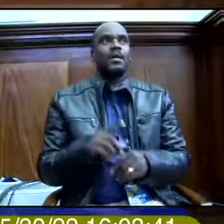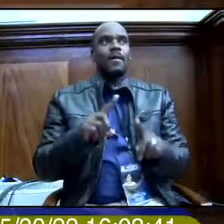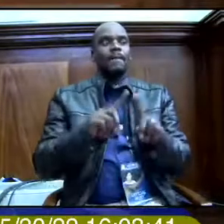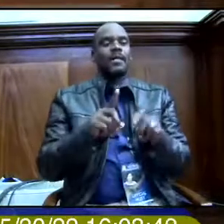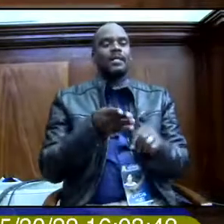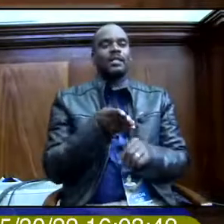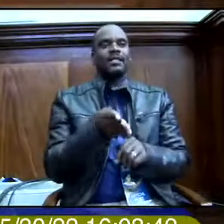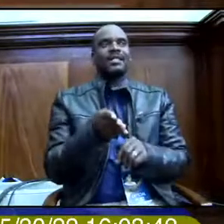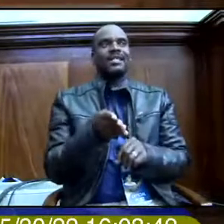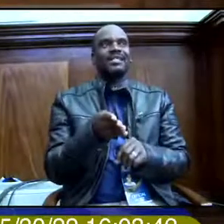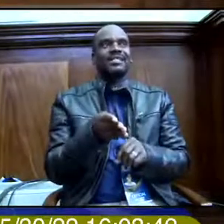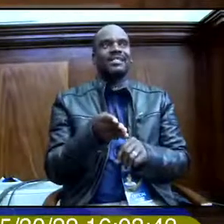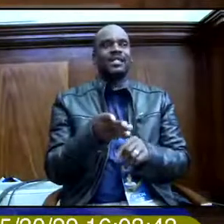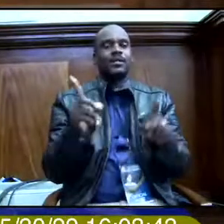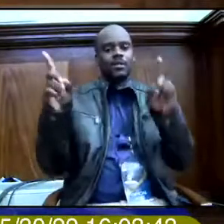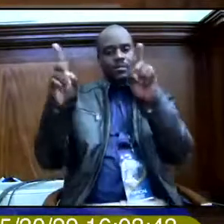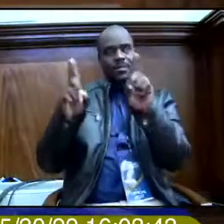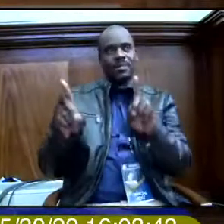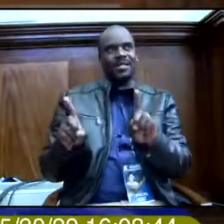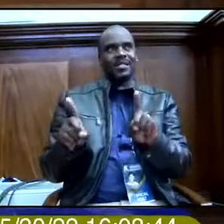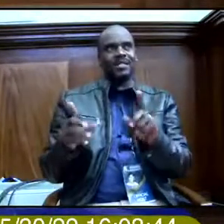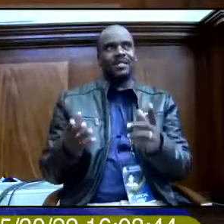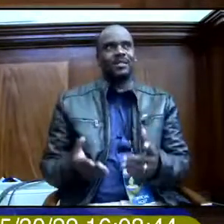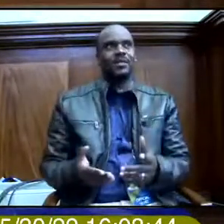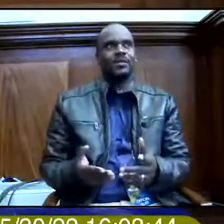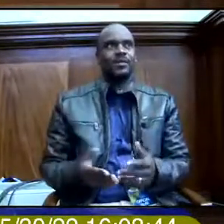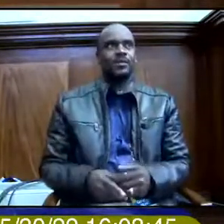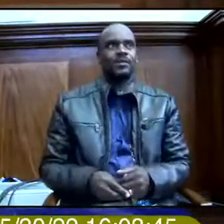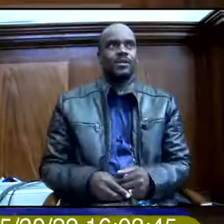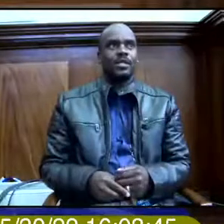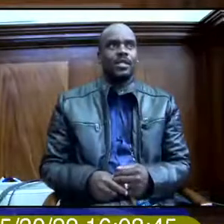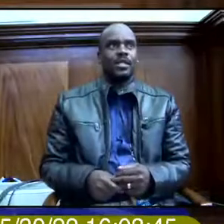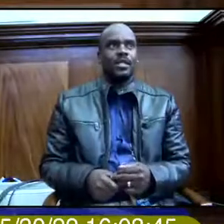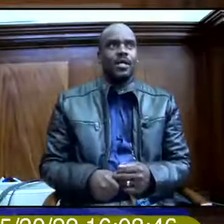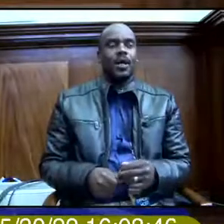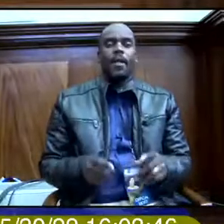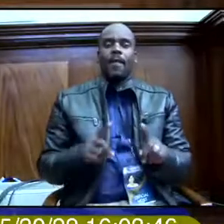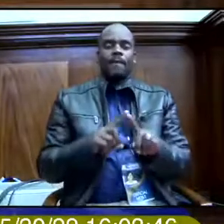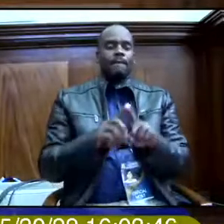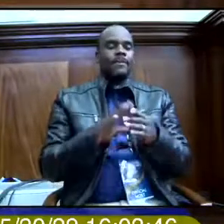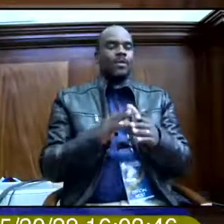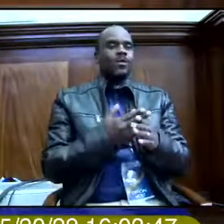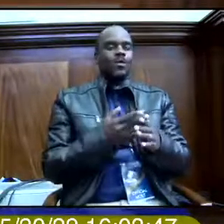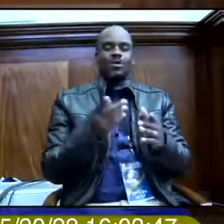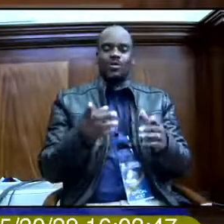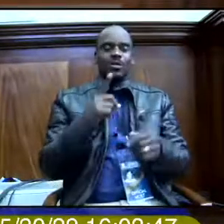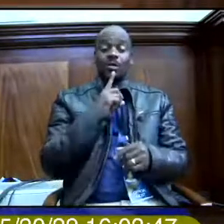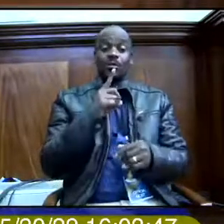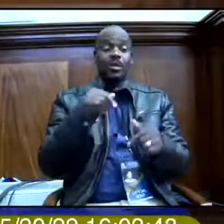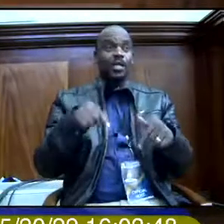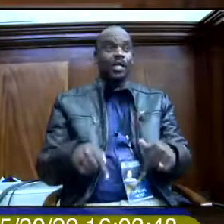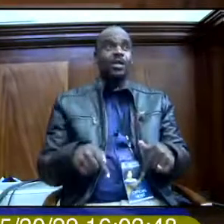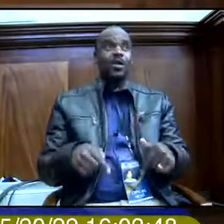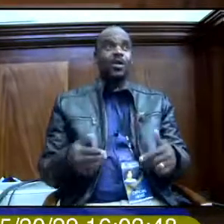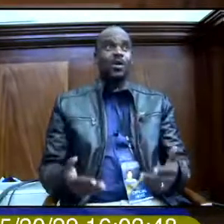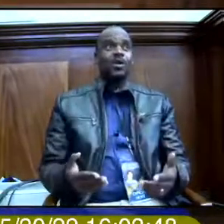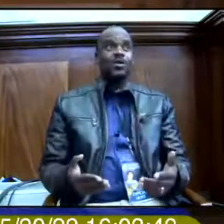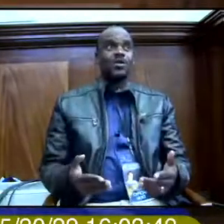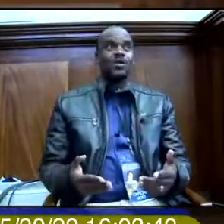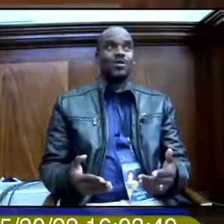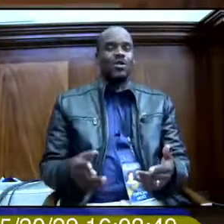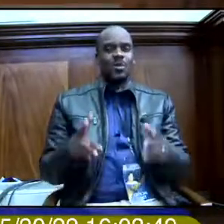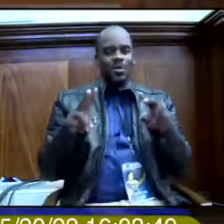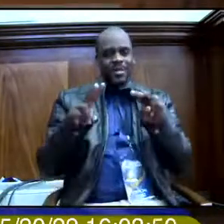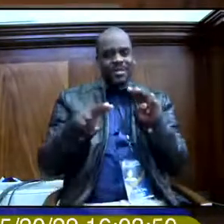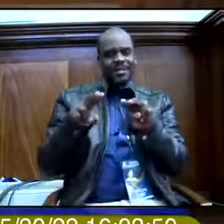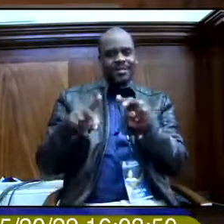never found expression on the ground because as we speak now we'll just try to demonstrate when you check for instance